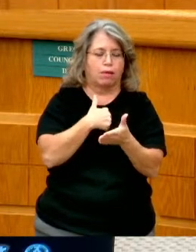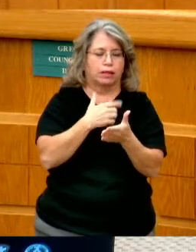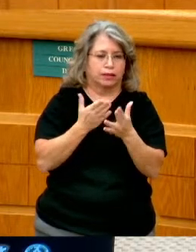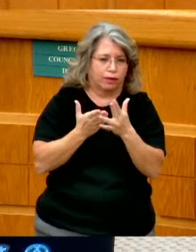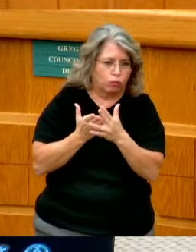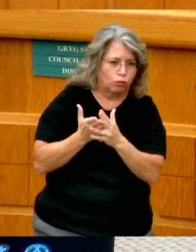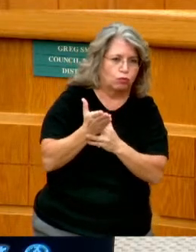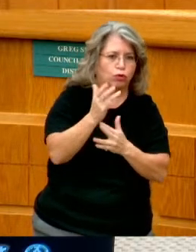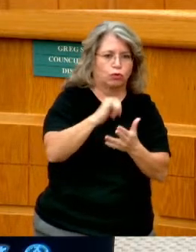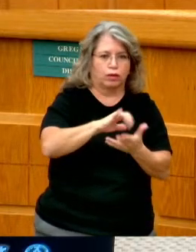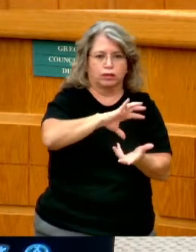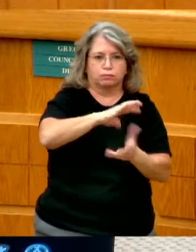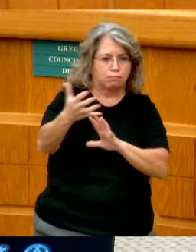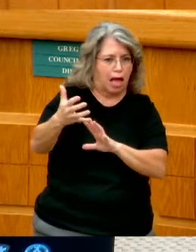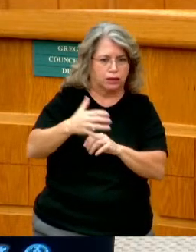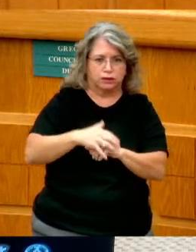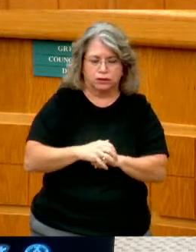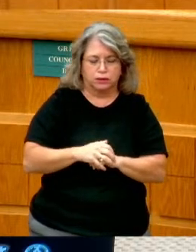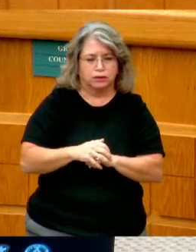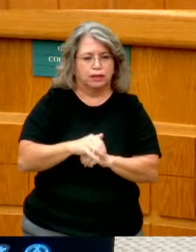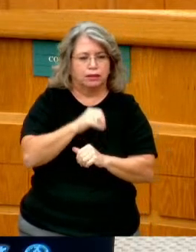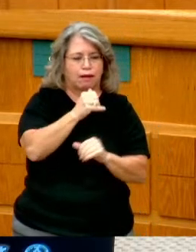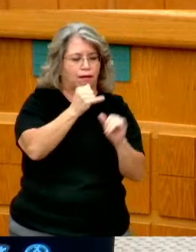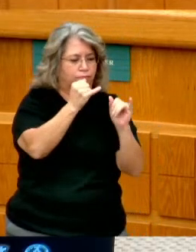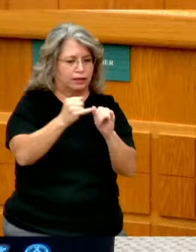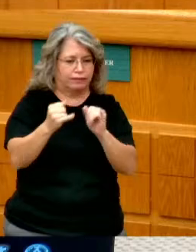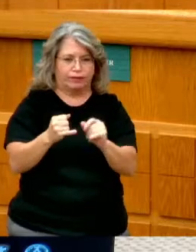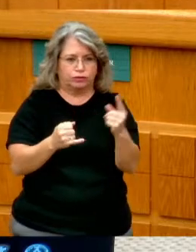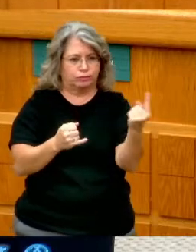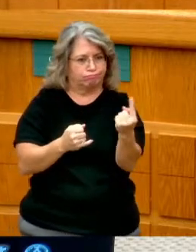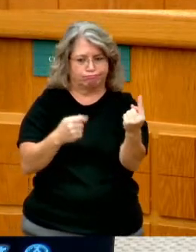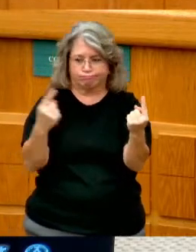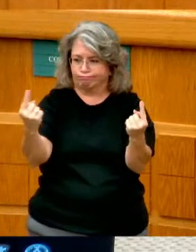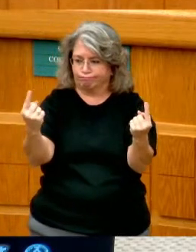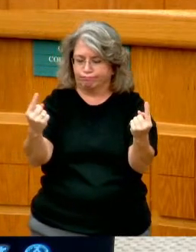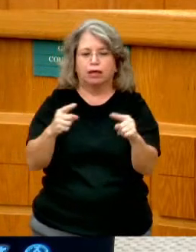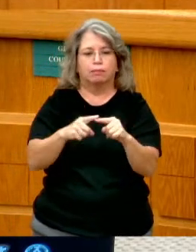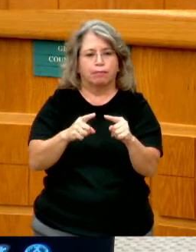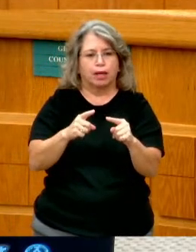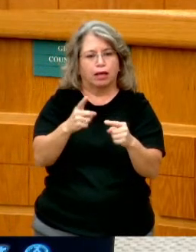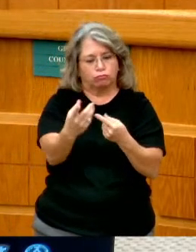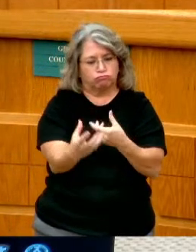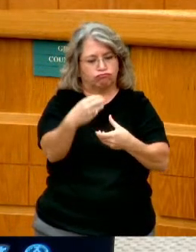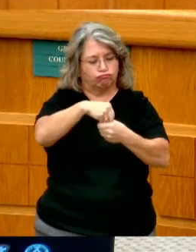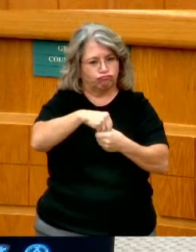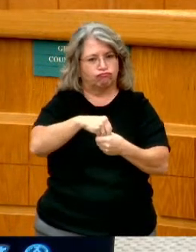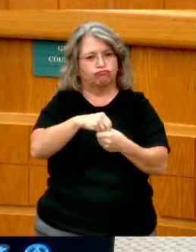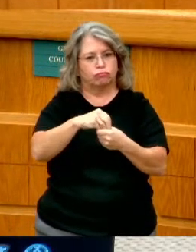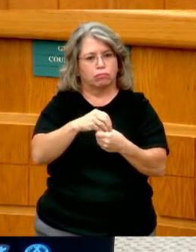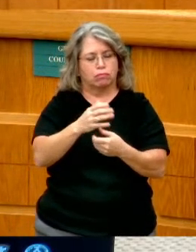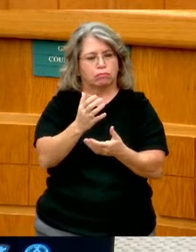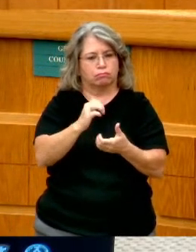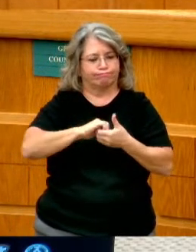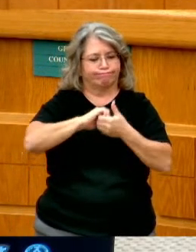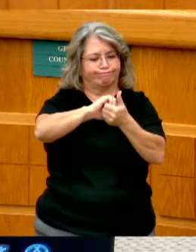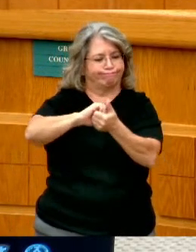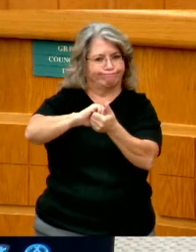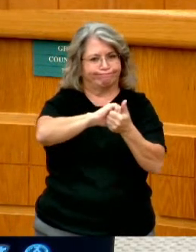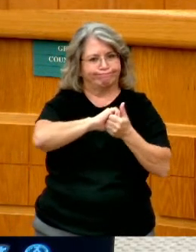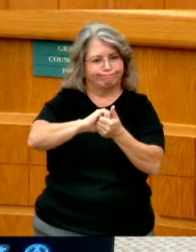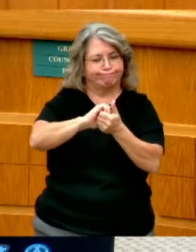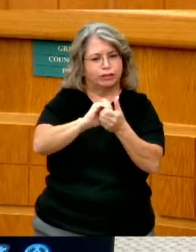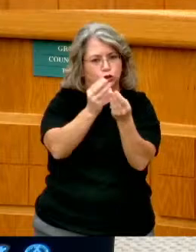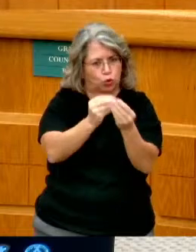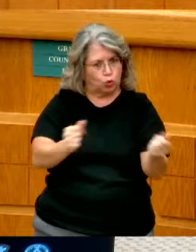own. You are either part of the solution or you become part of the problem. We all want to solve this as soon as